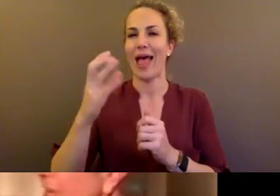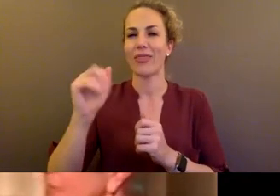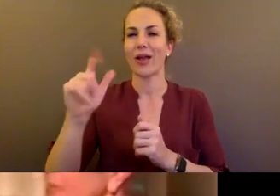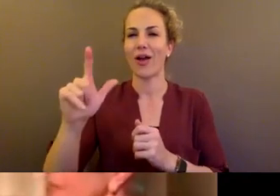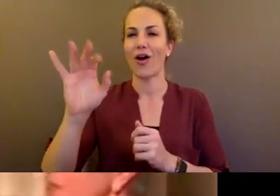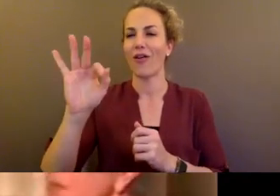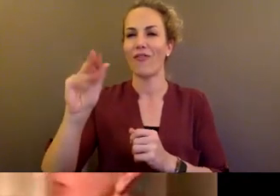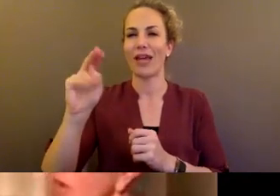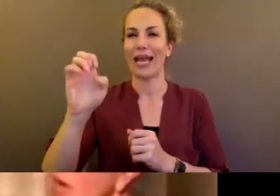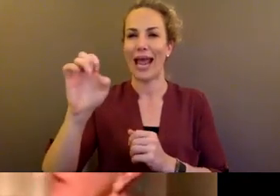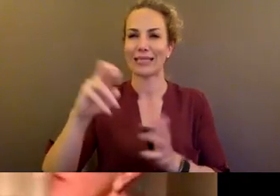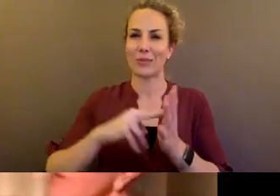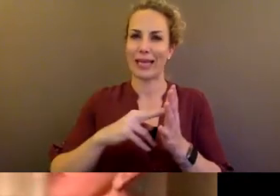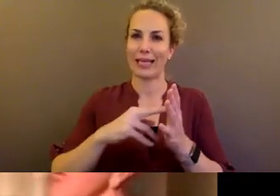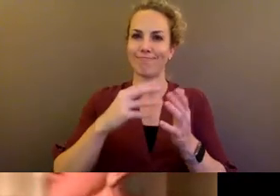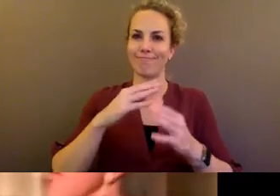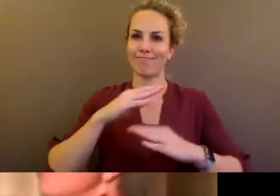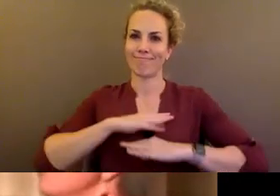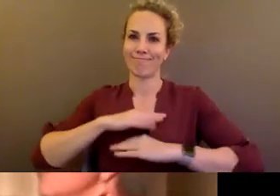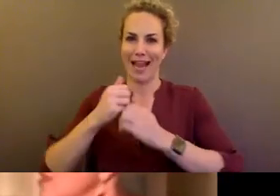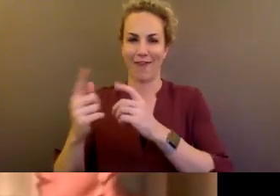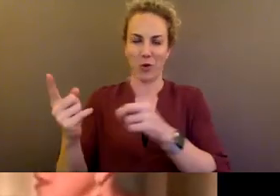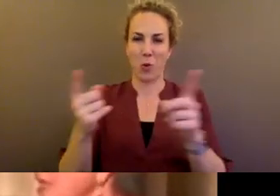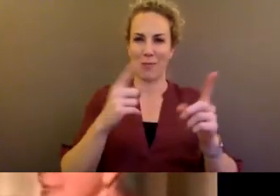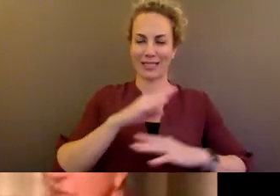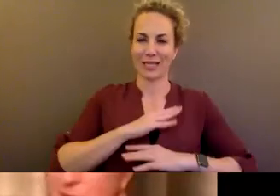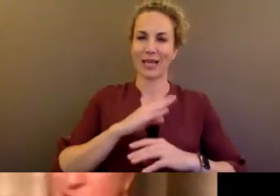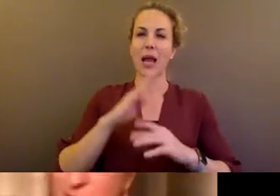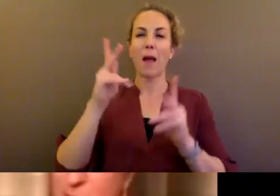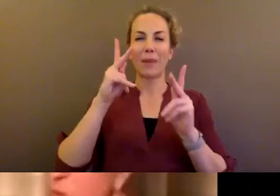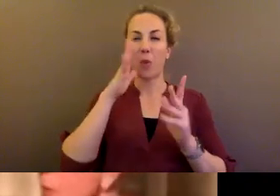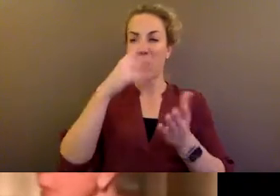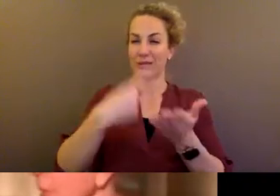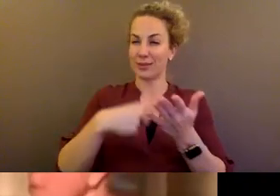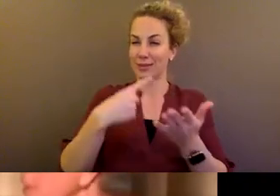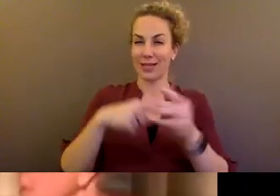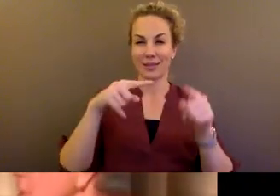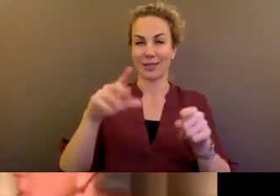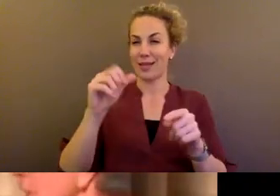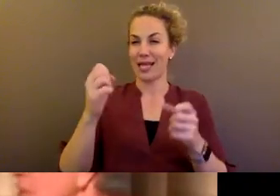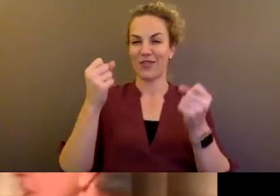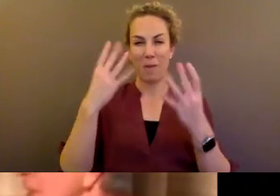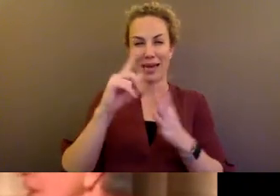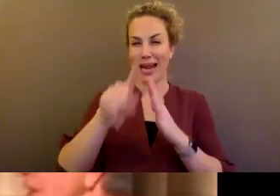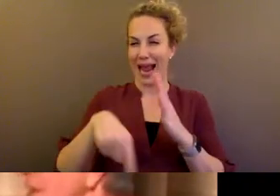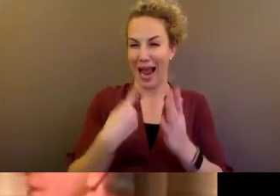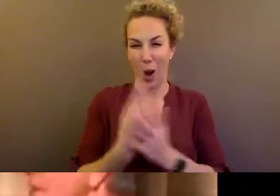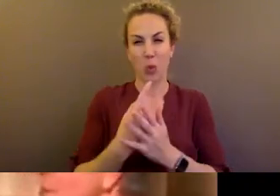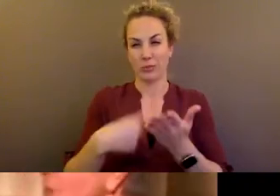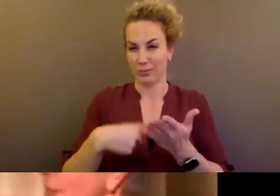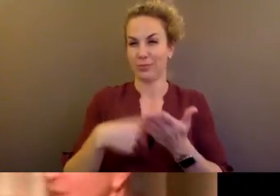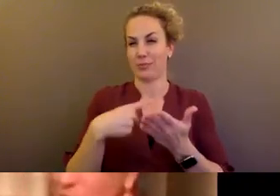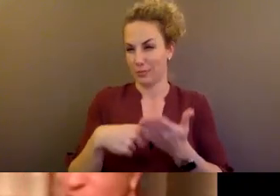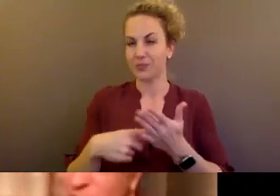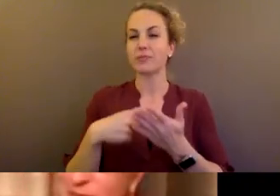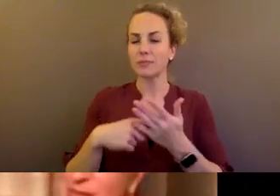did this case, people would take hours discussing the case. At some point, Ken Kipnis, who was working with us in